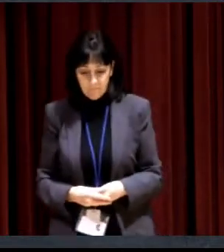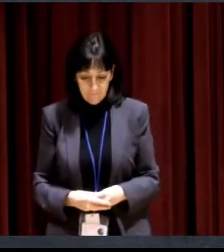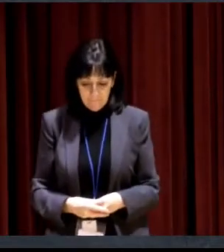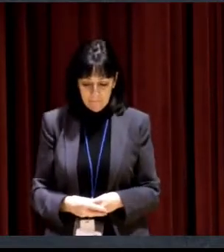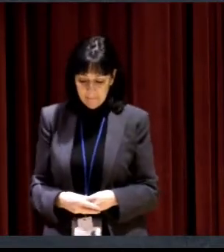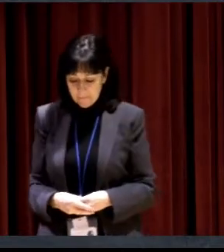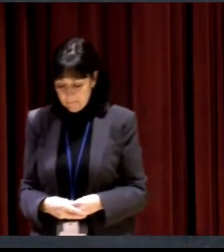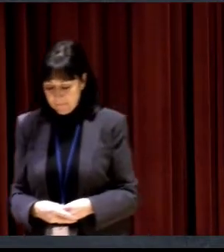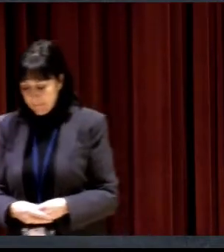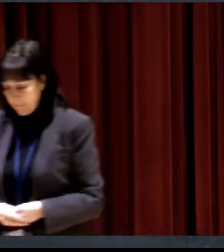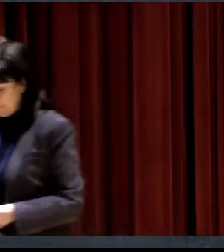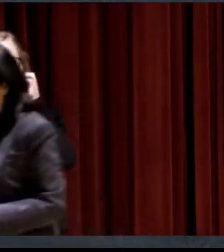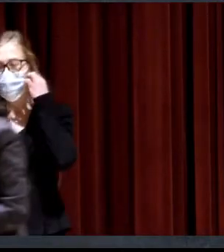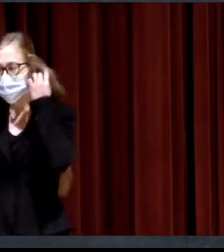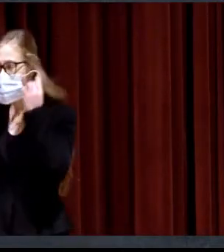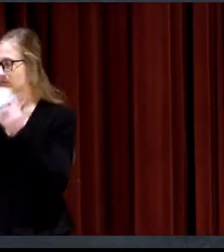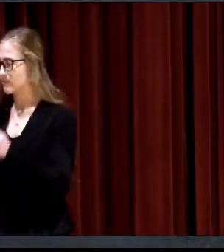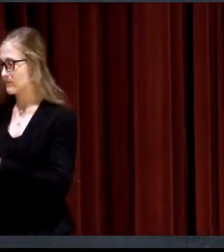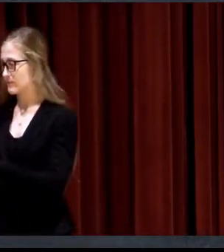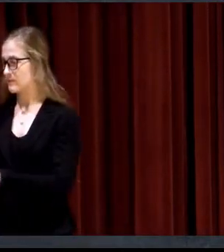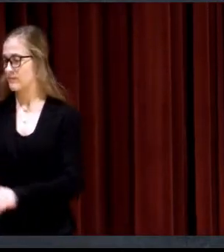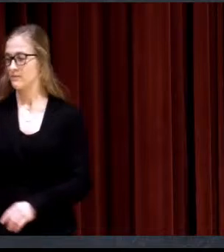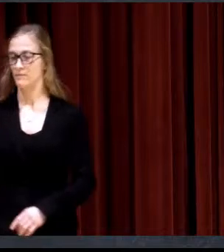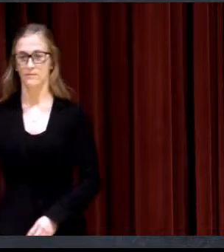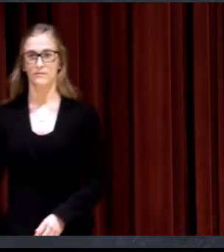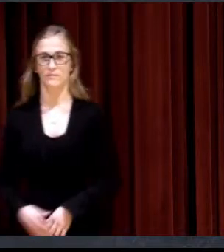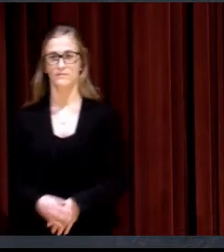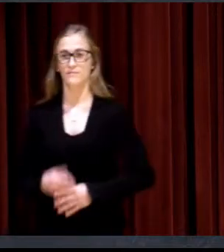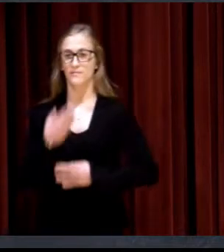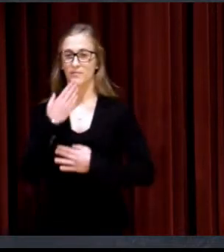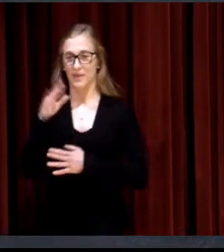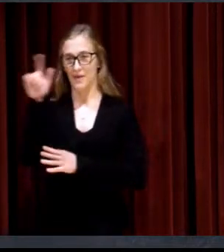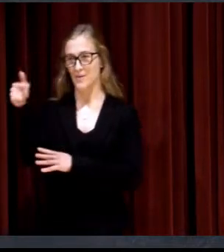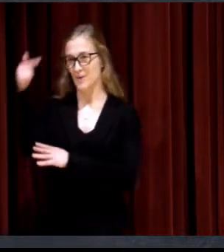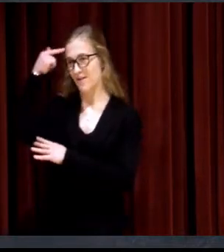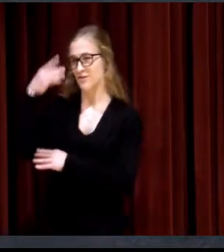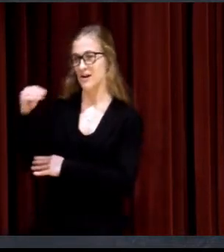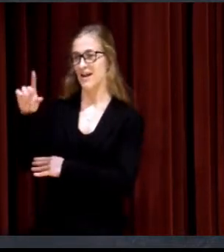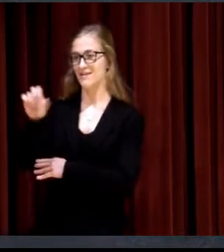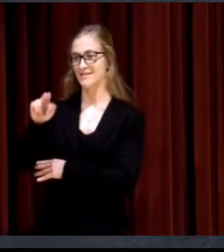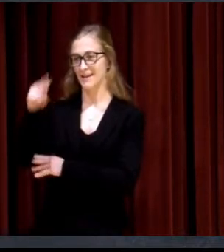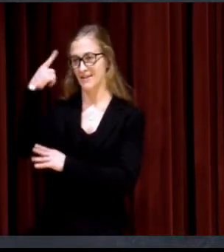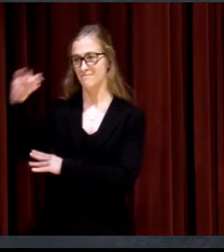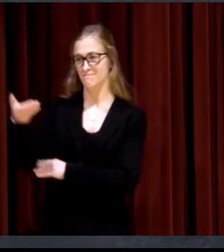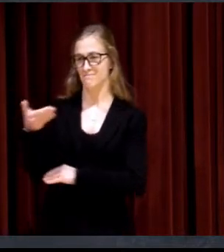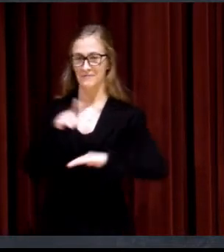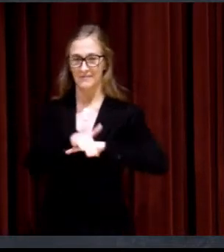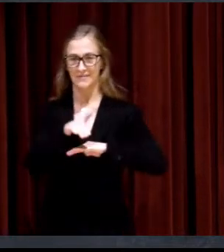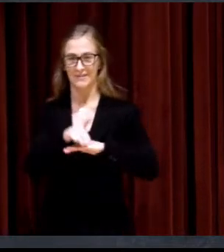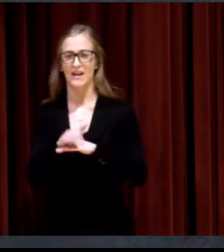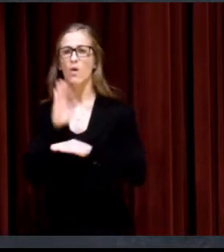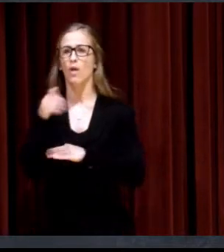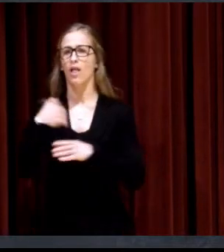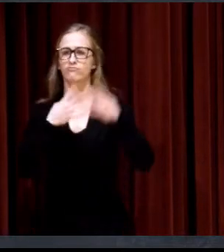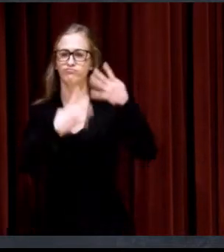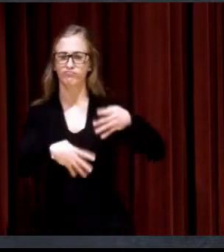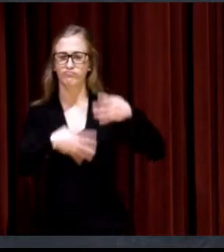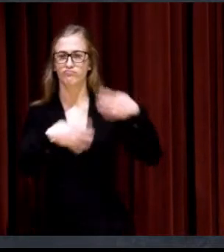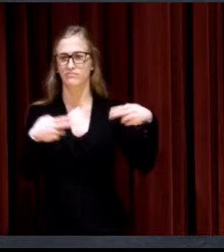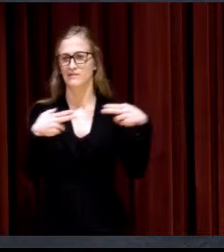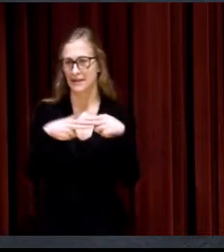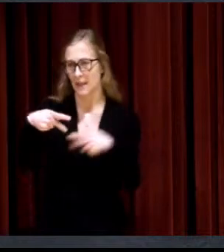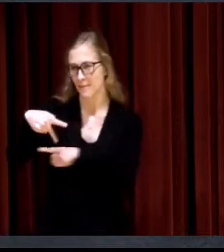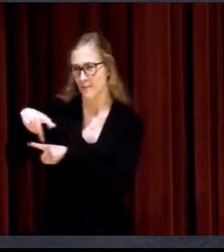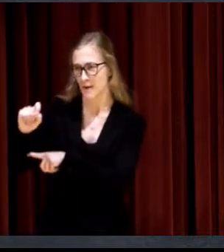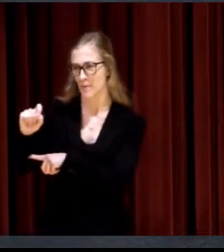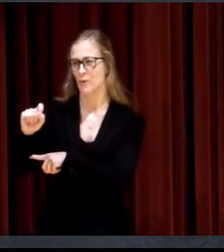Thank you, Governor, and thank you, Dan, and the Christina School District for hosting us. I'm going to go through a series of slides that talk about